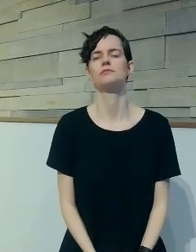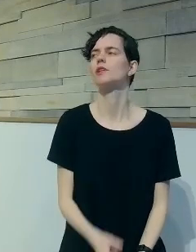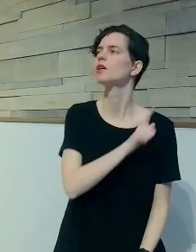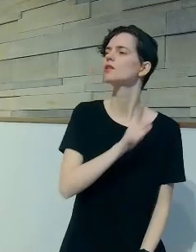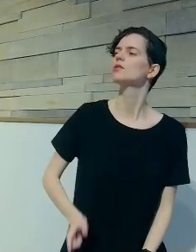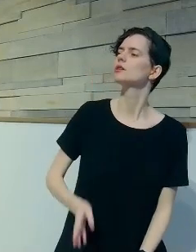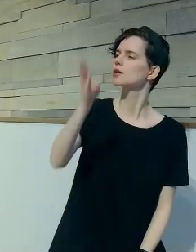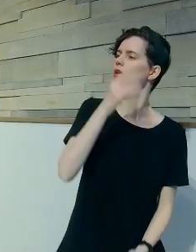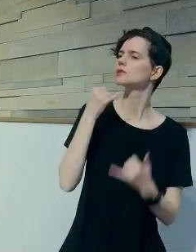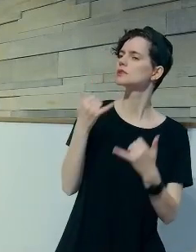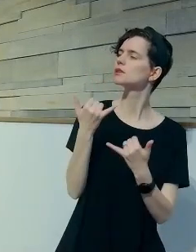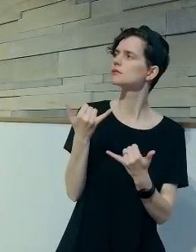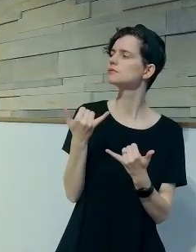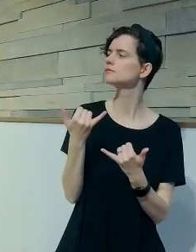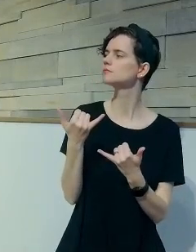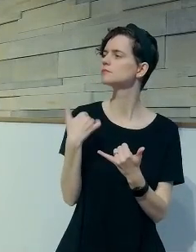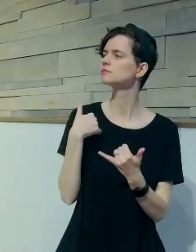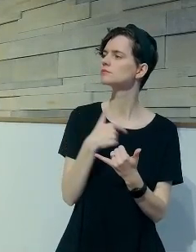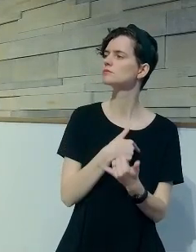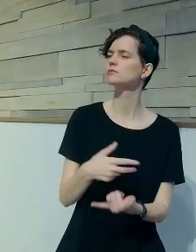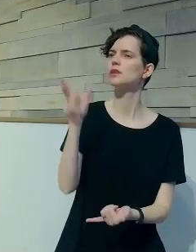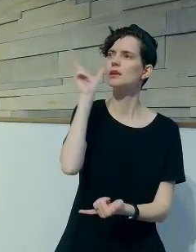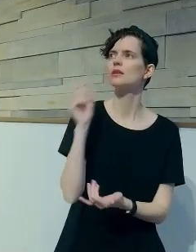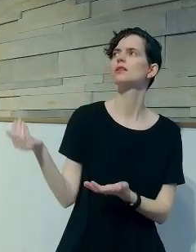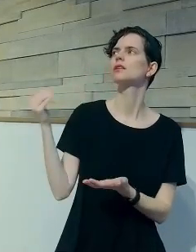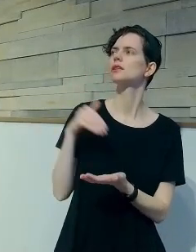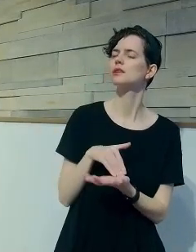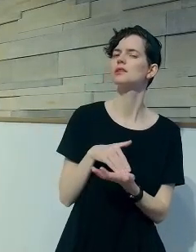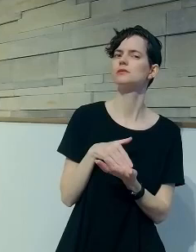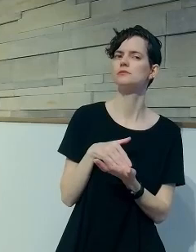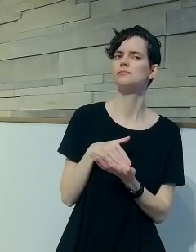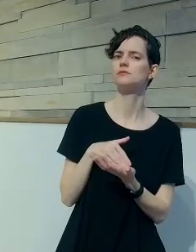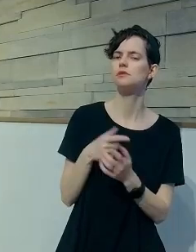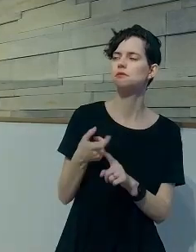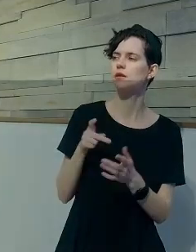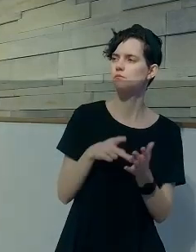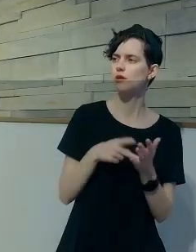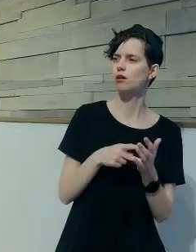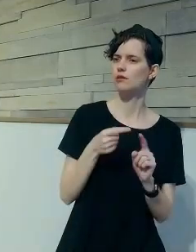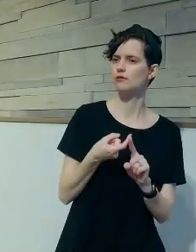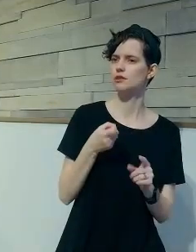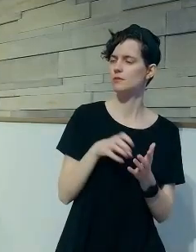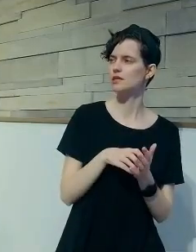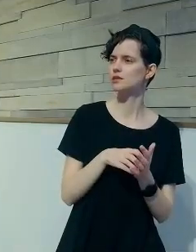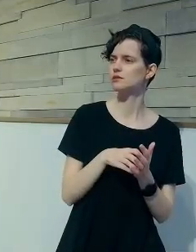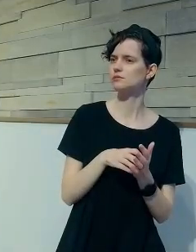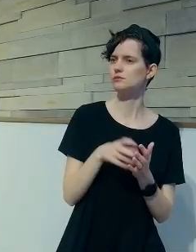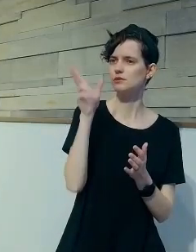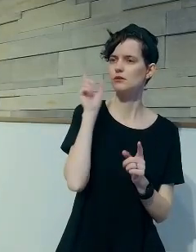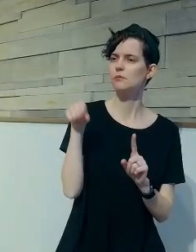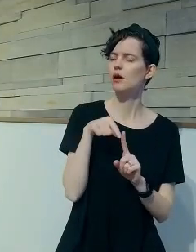Lord God, this day as we hear again from the Apostle Paul in this passage, as we hear